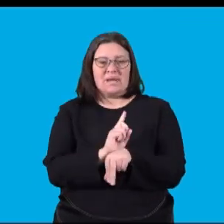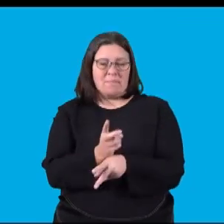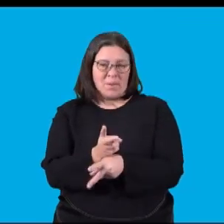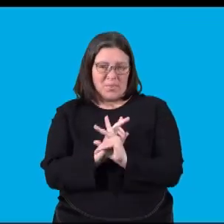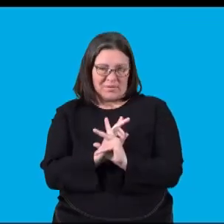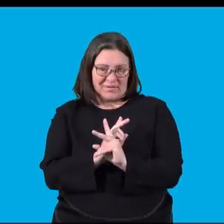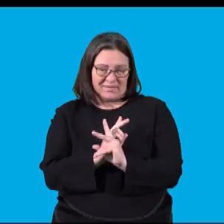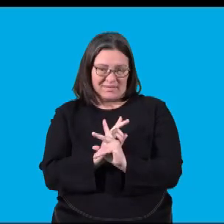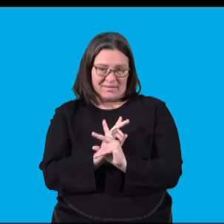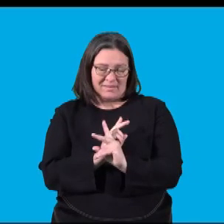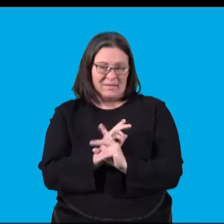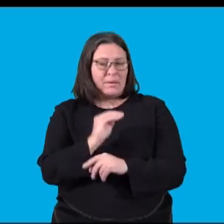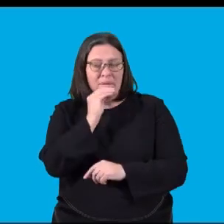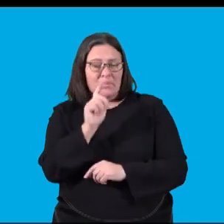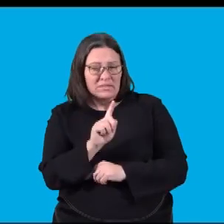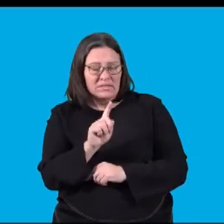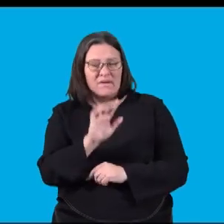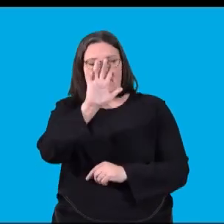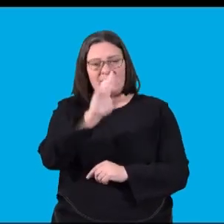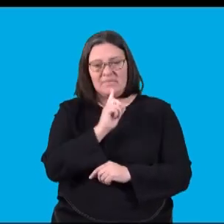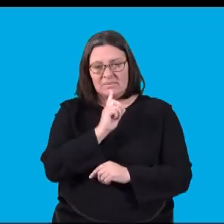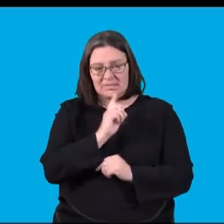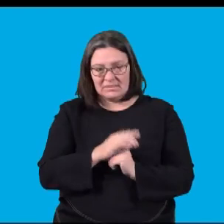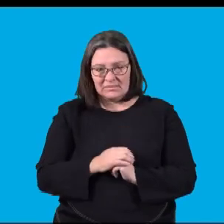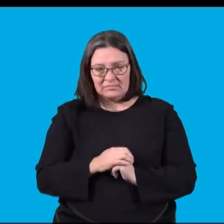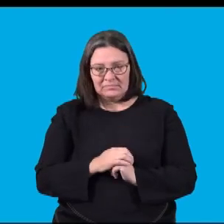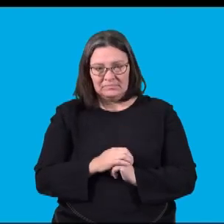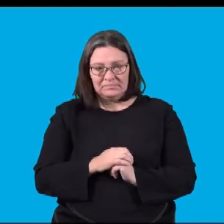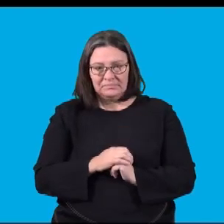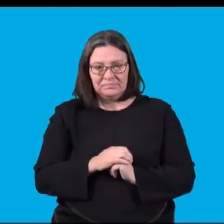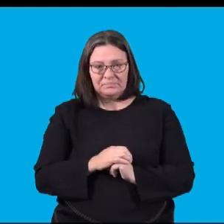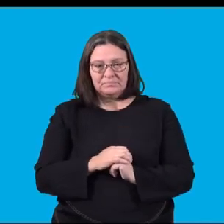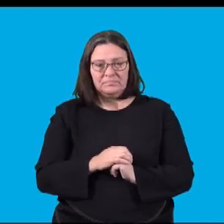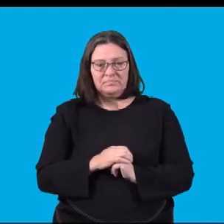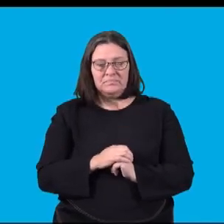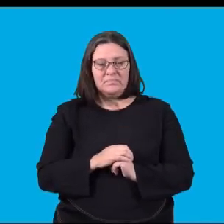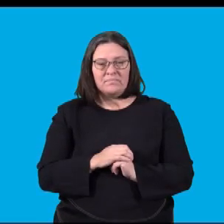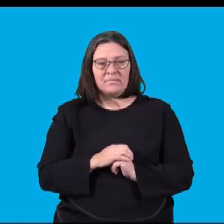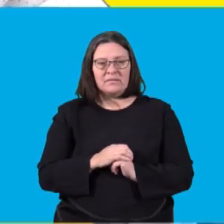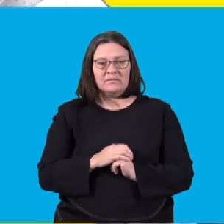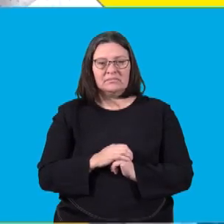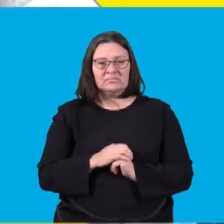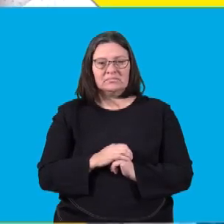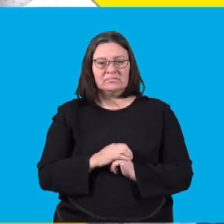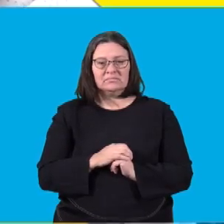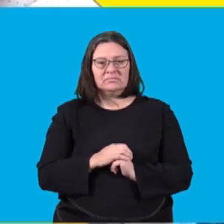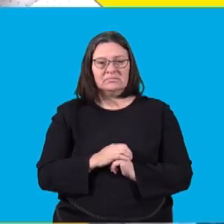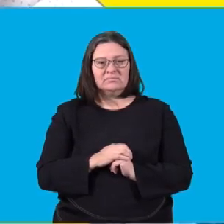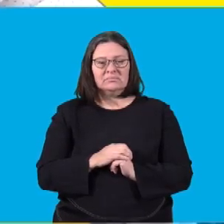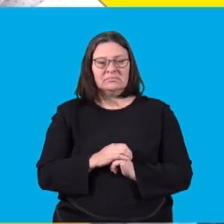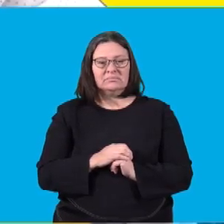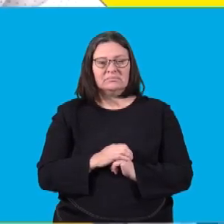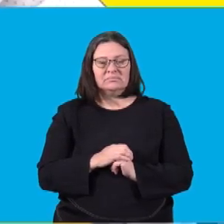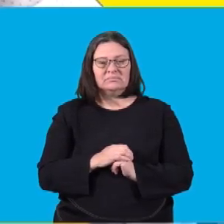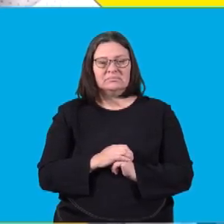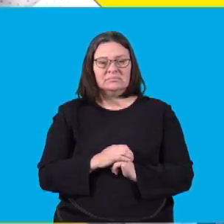short-term loan, which is 5,000 over there. And then